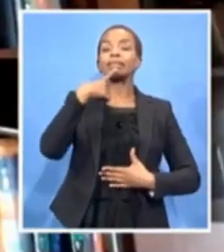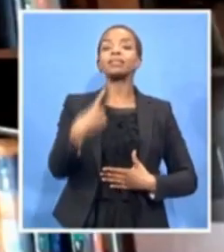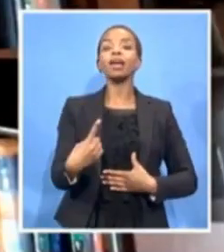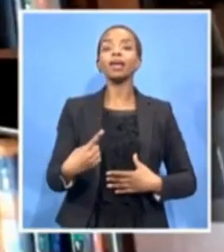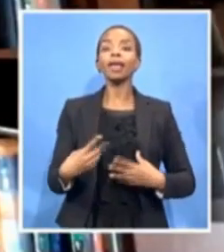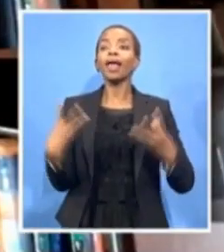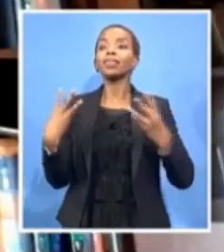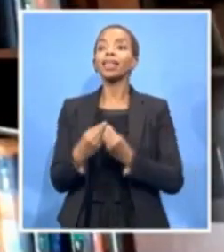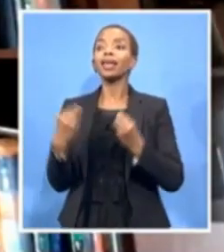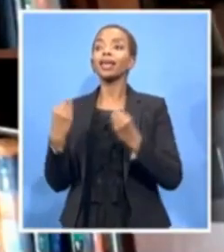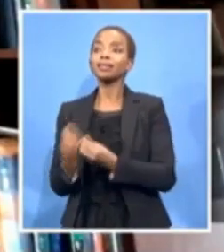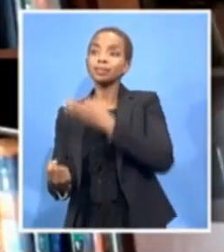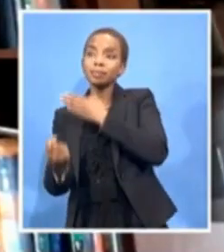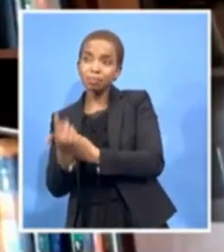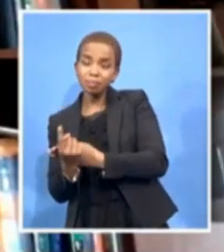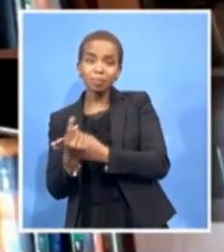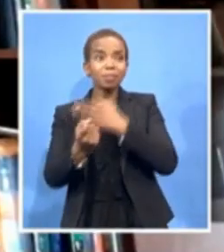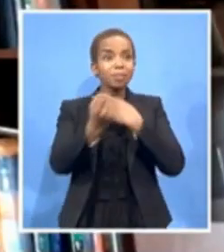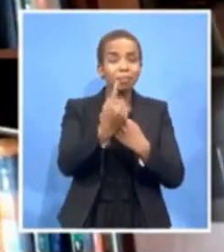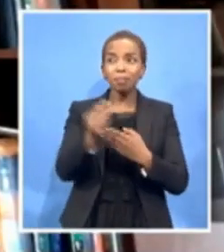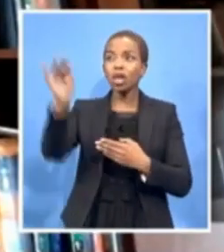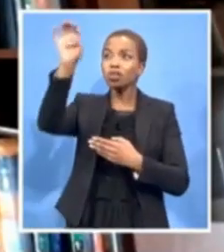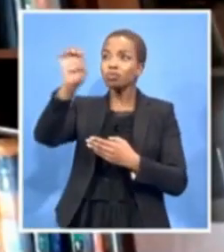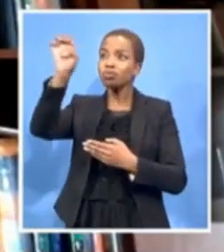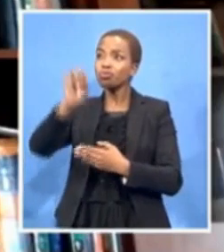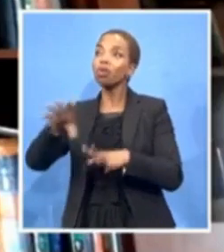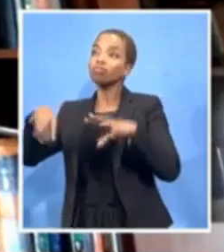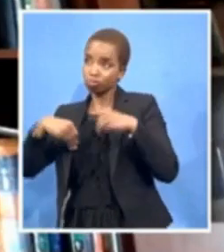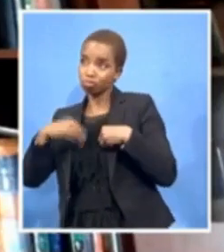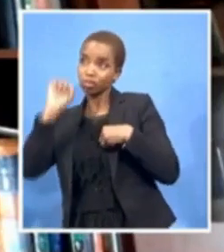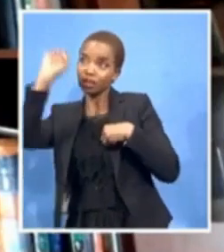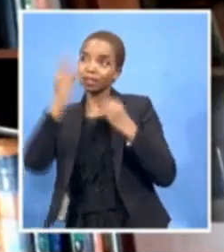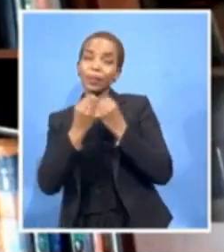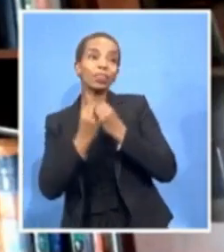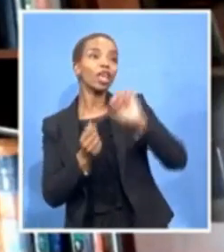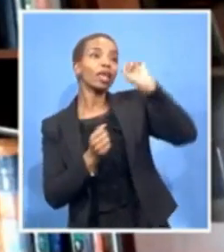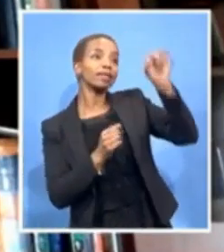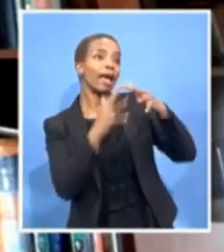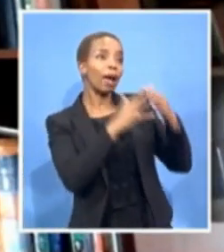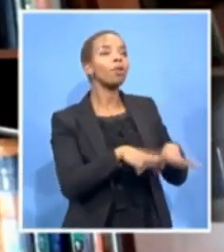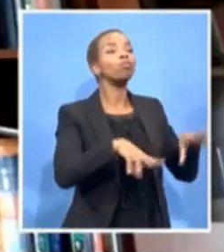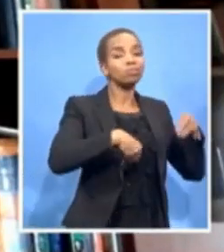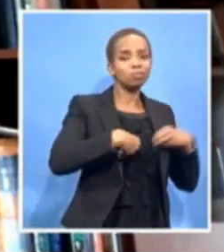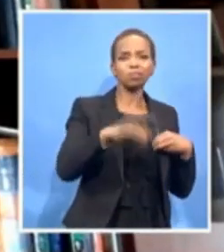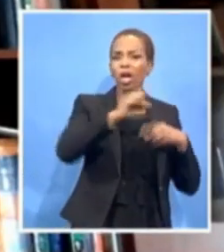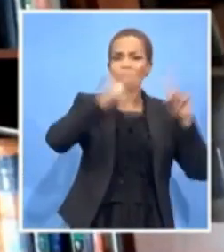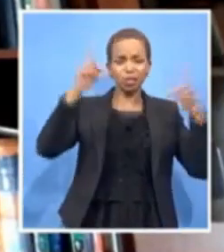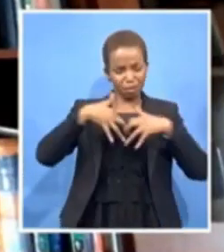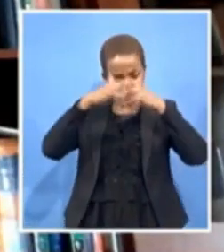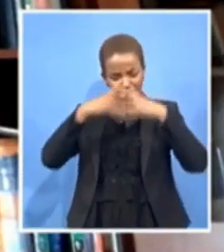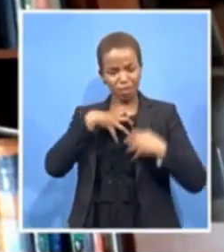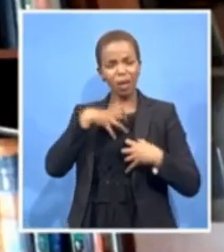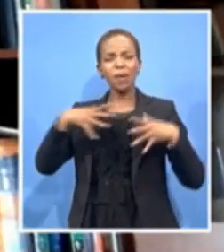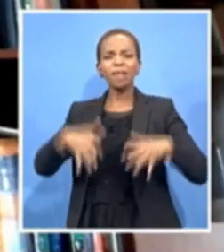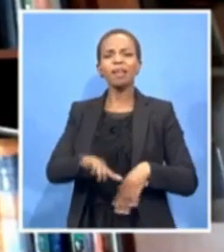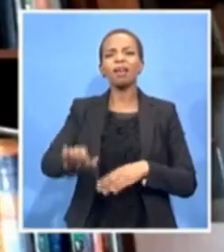and America and swallow them lock, stock, and barrel, a spirit which says that our continent is capable of achieving